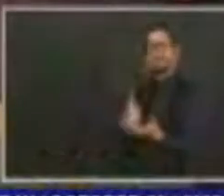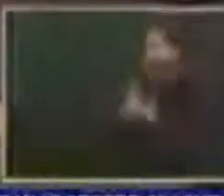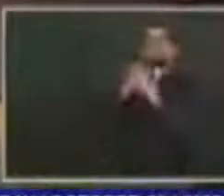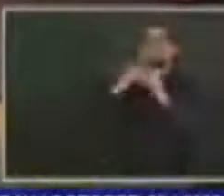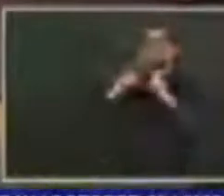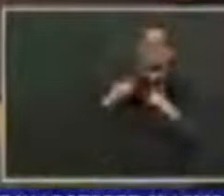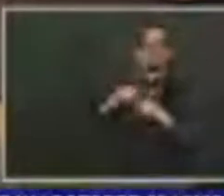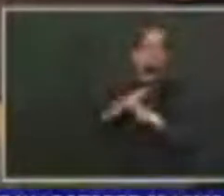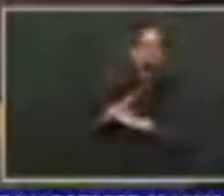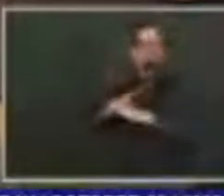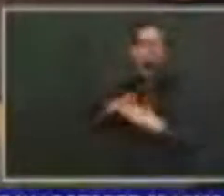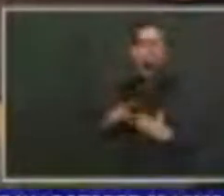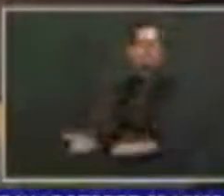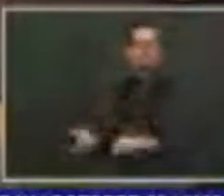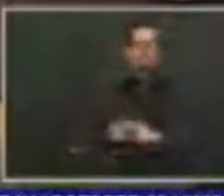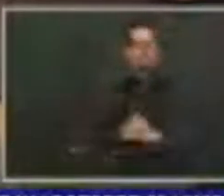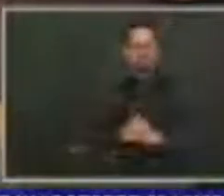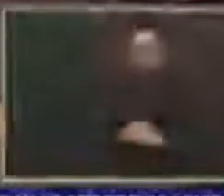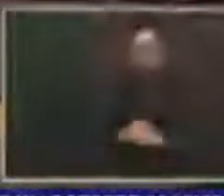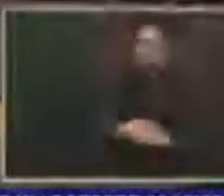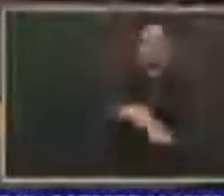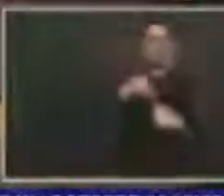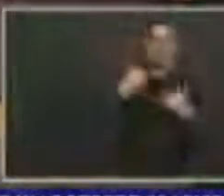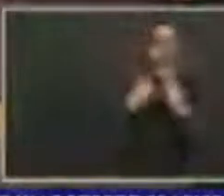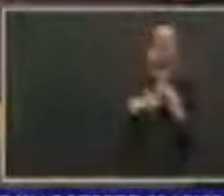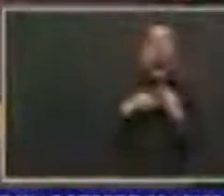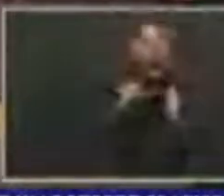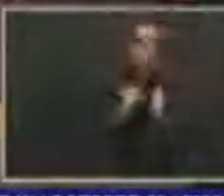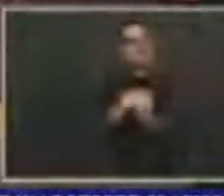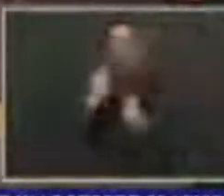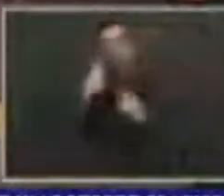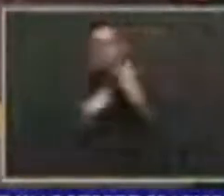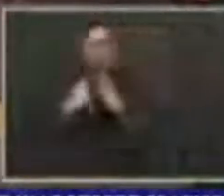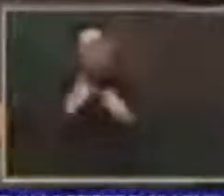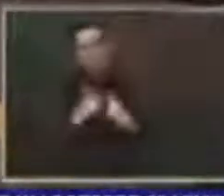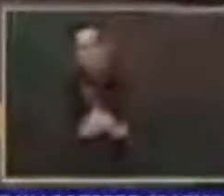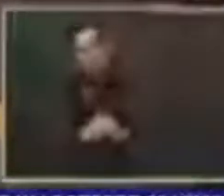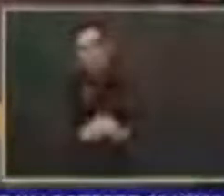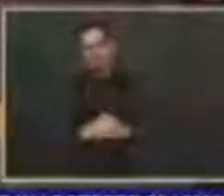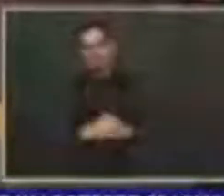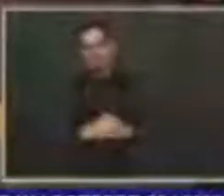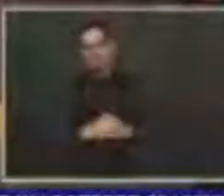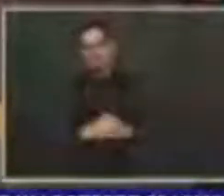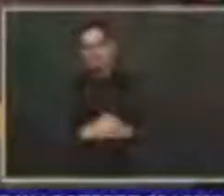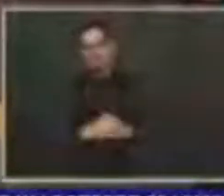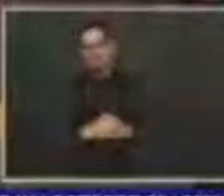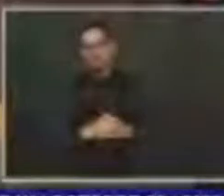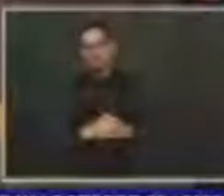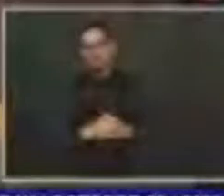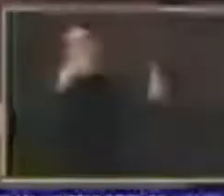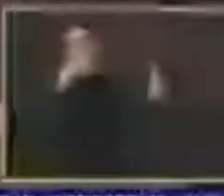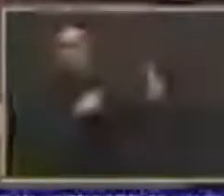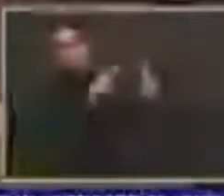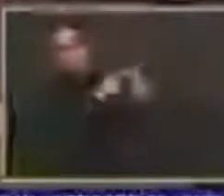Governor, good afternoon. How are you? Hi. So you talk a lot about testing